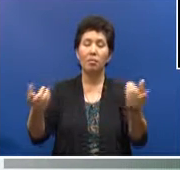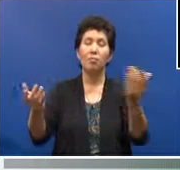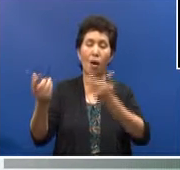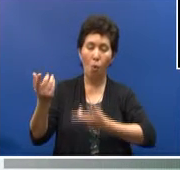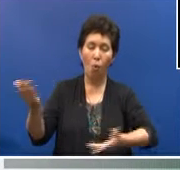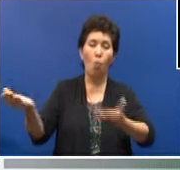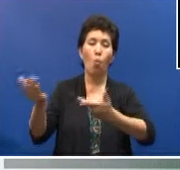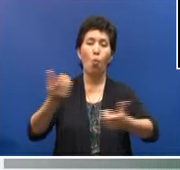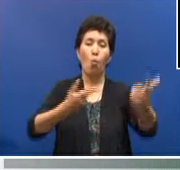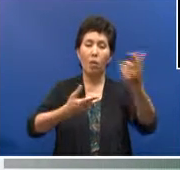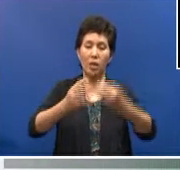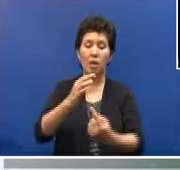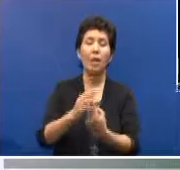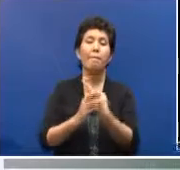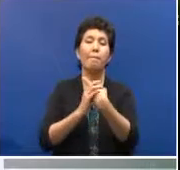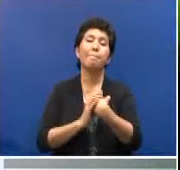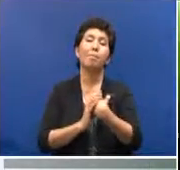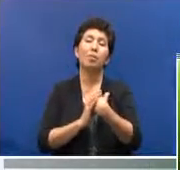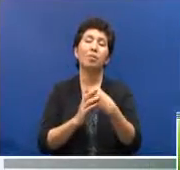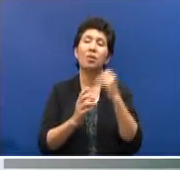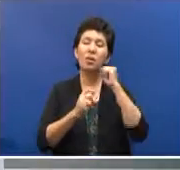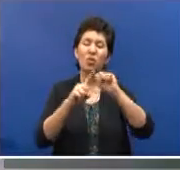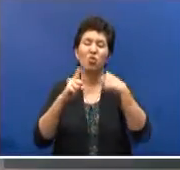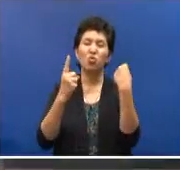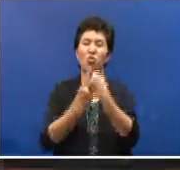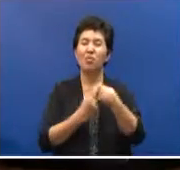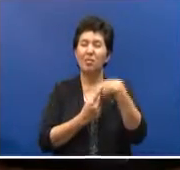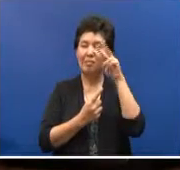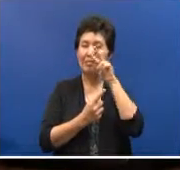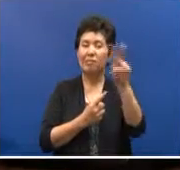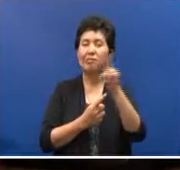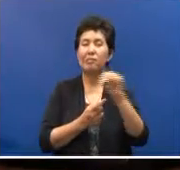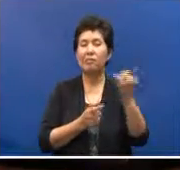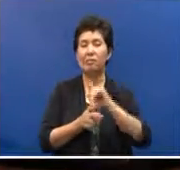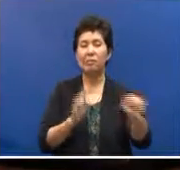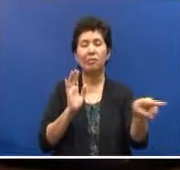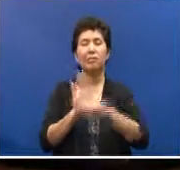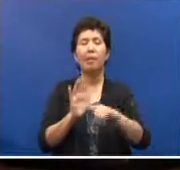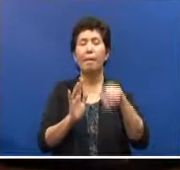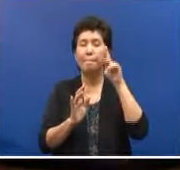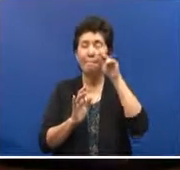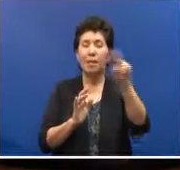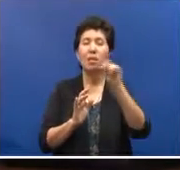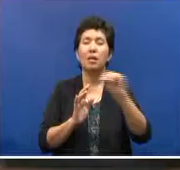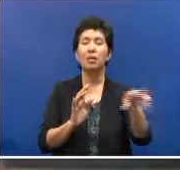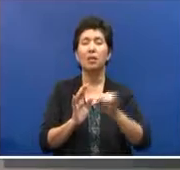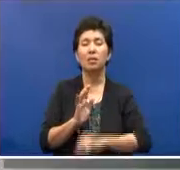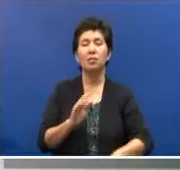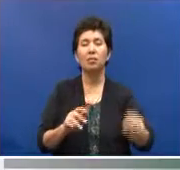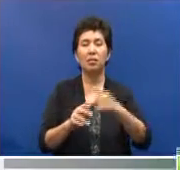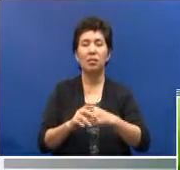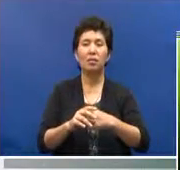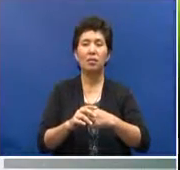okay, about a racial or ethnic group. Okay, so this perception is further